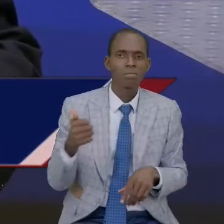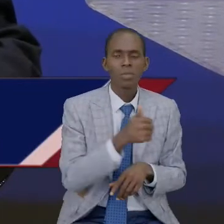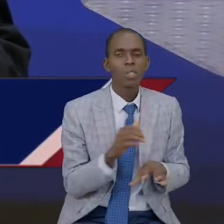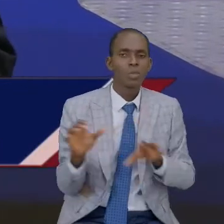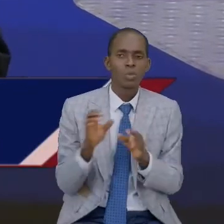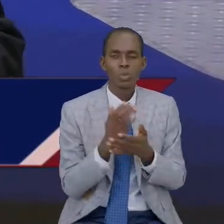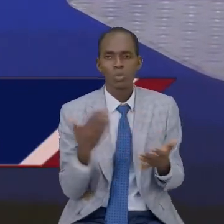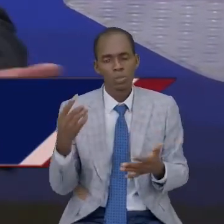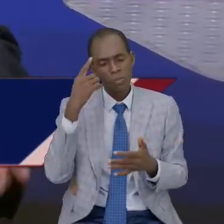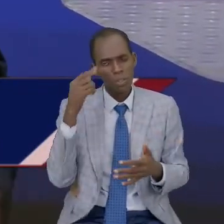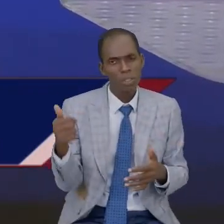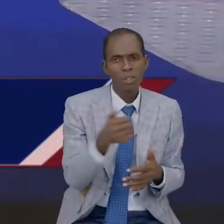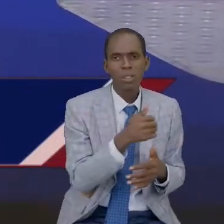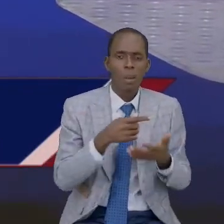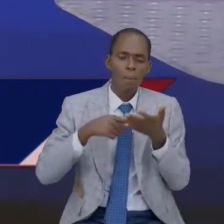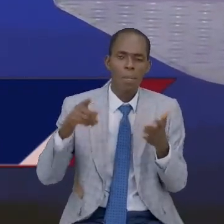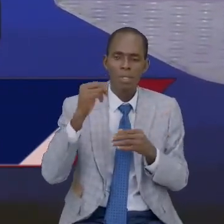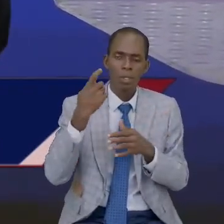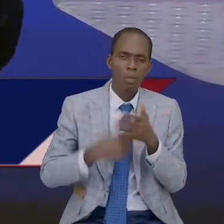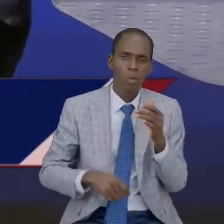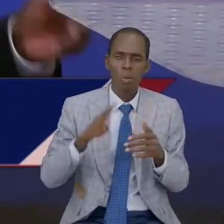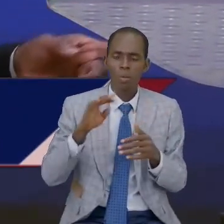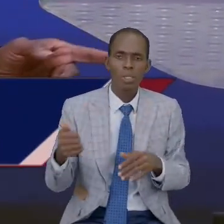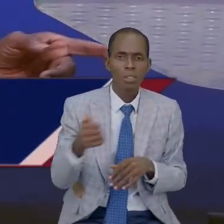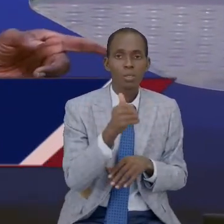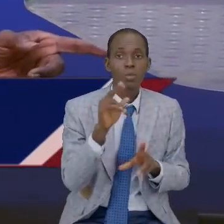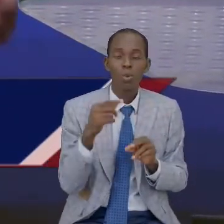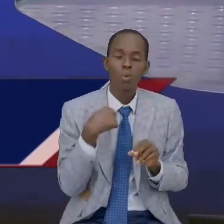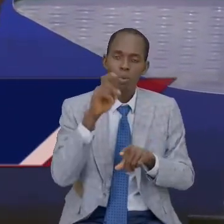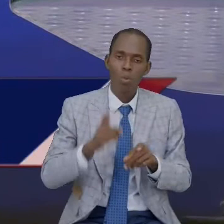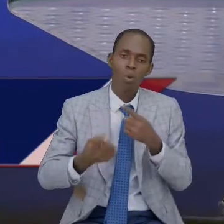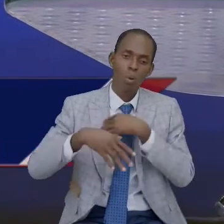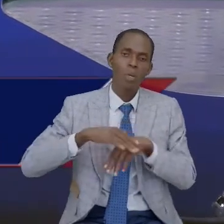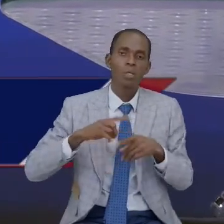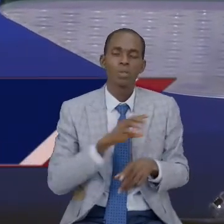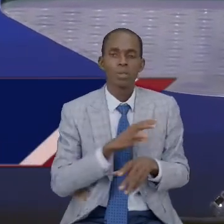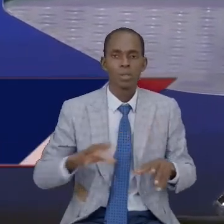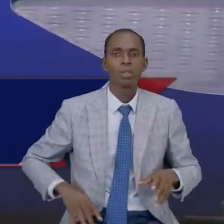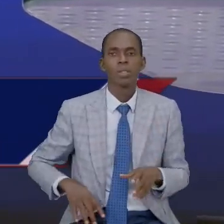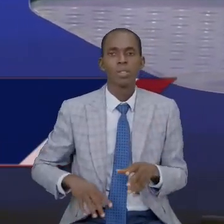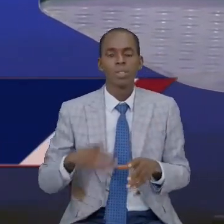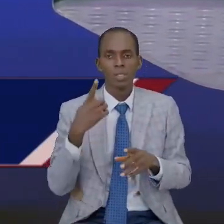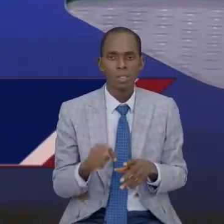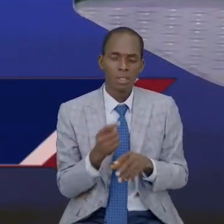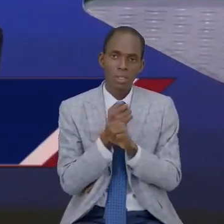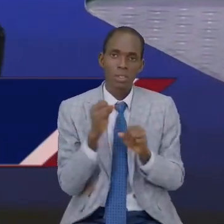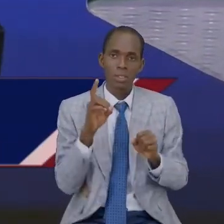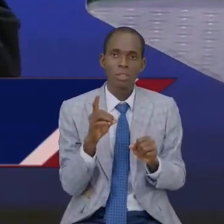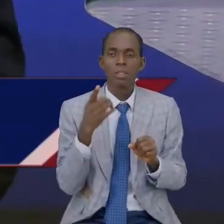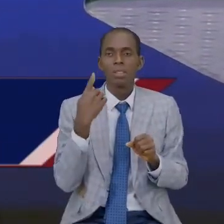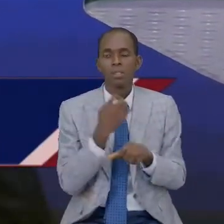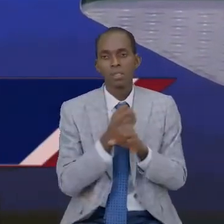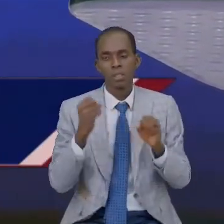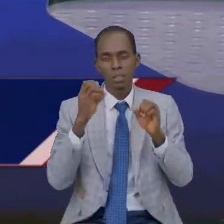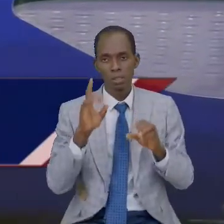do this for ourselves and then to pay the price for ourselves. We'll come back to Christ. We'll come back to Christ. The just,